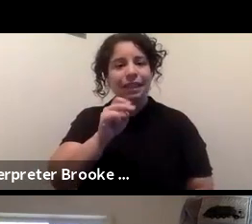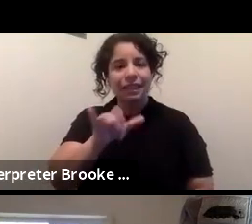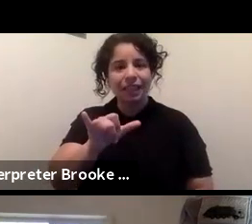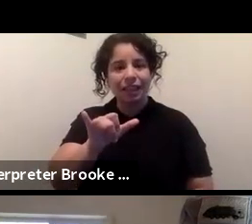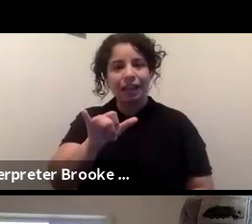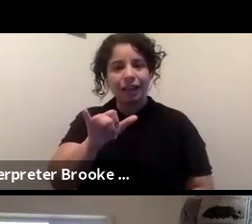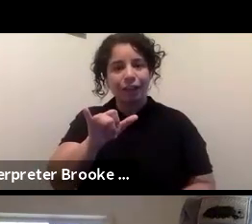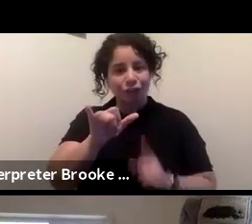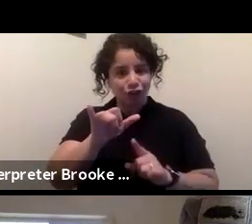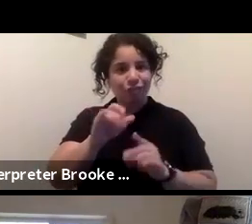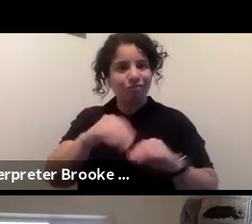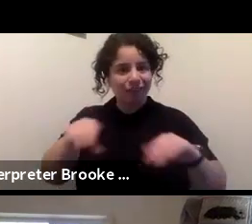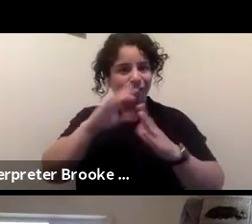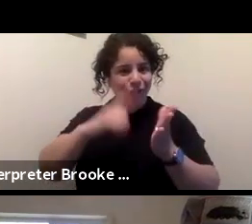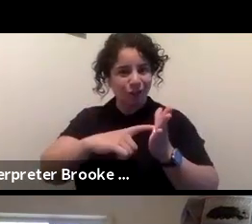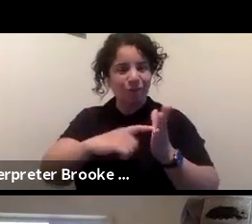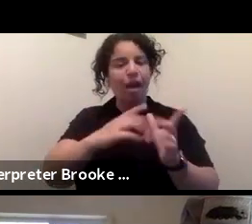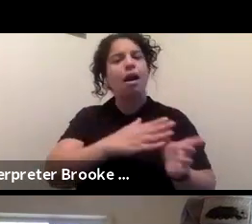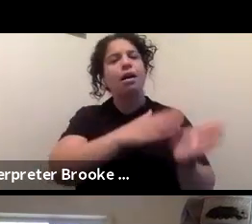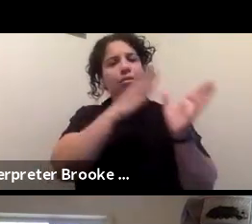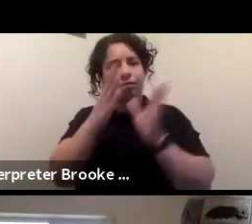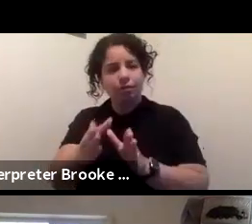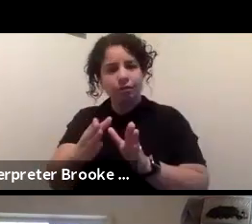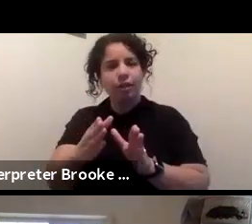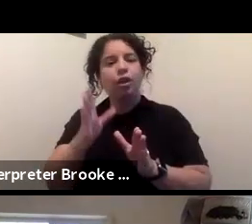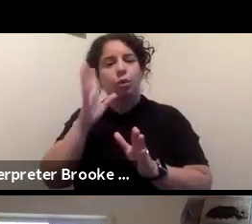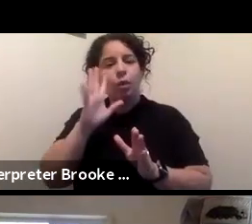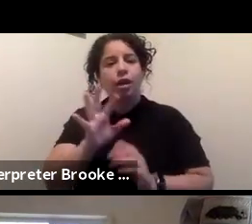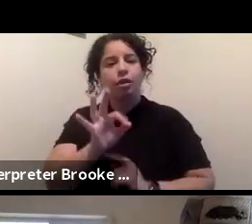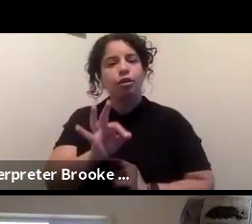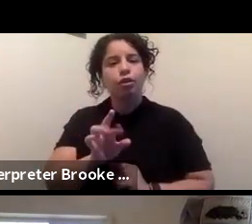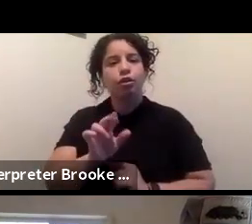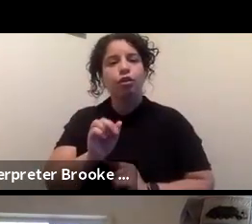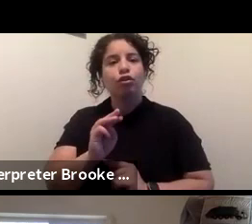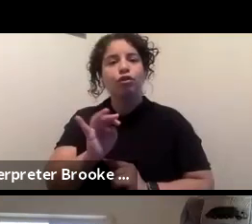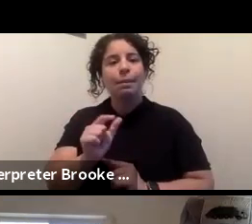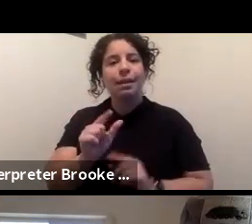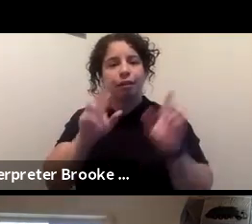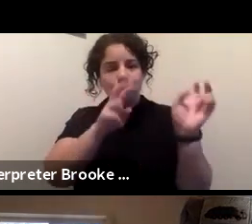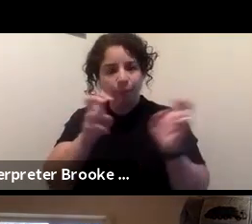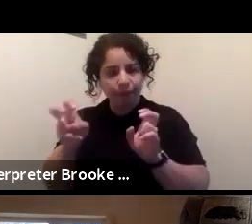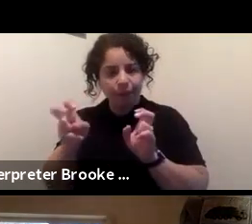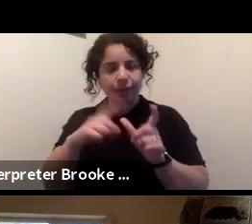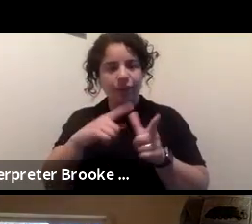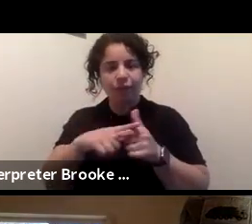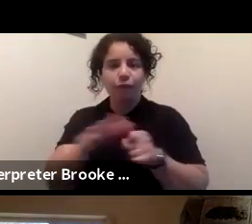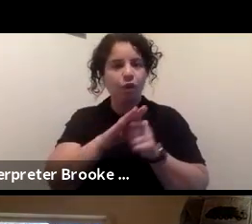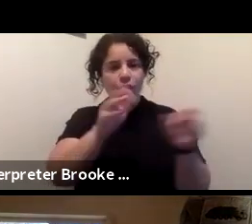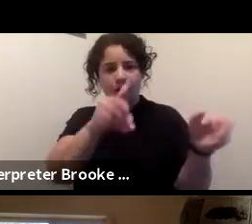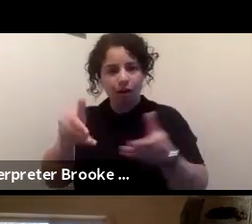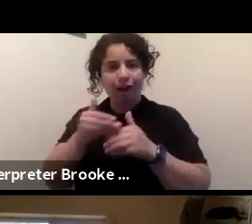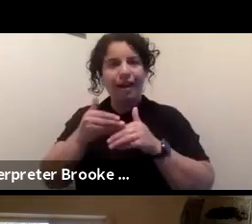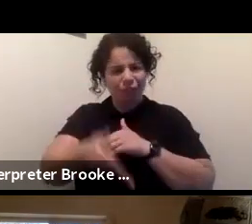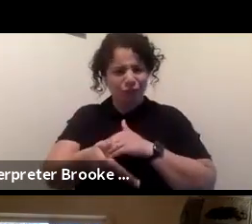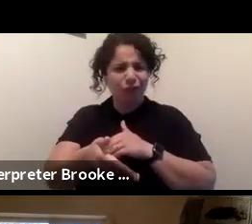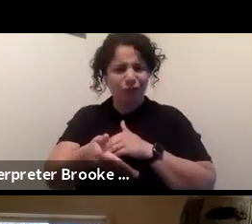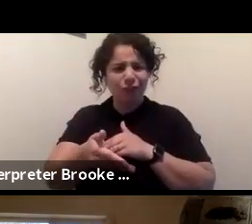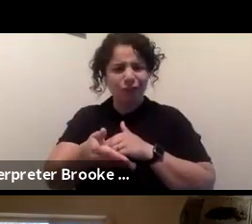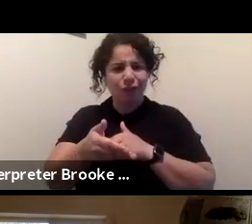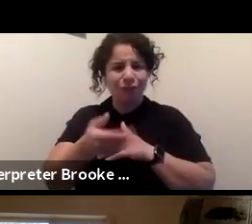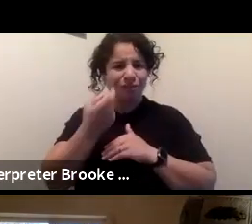doing our framing topics, and then full introductions from all of us. I believe we were just doing our